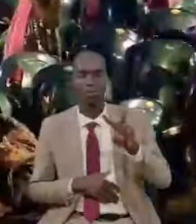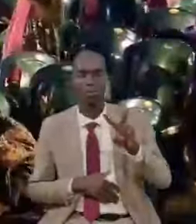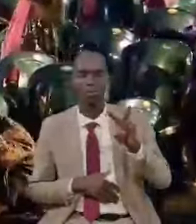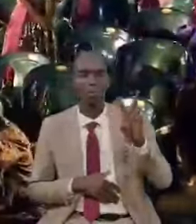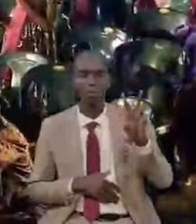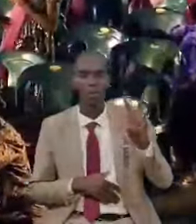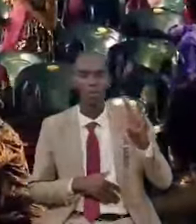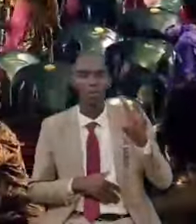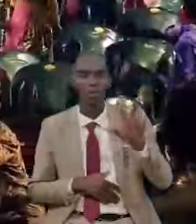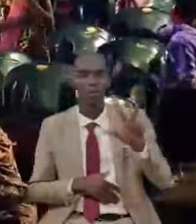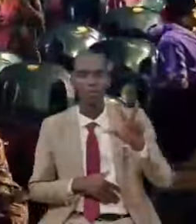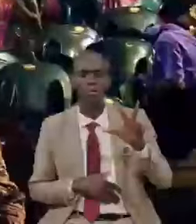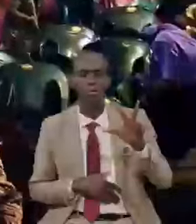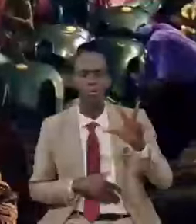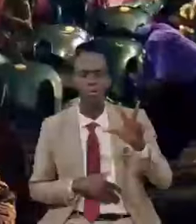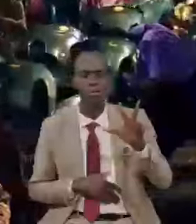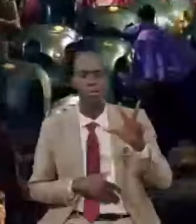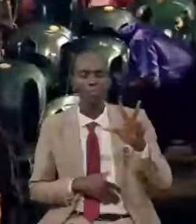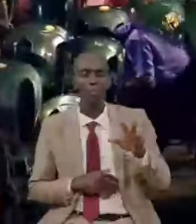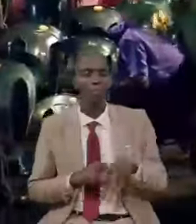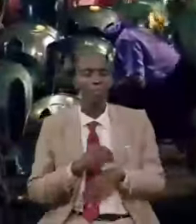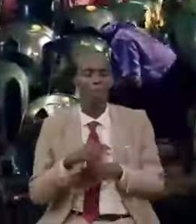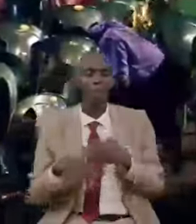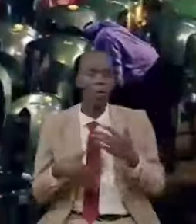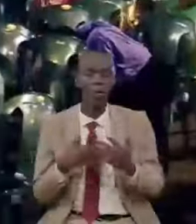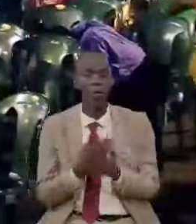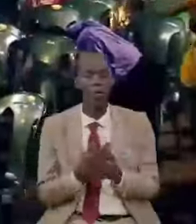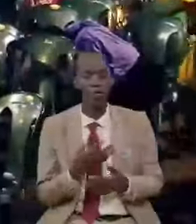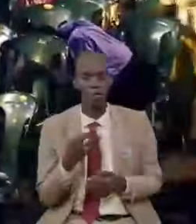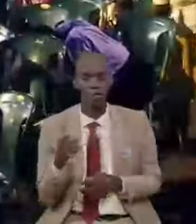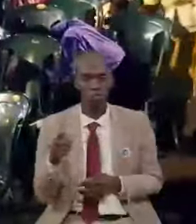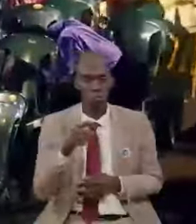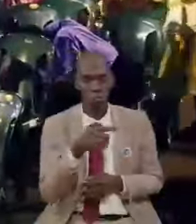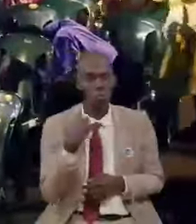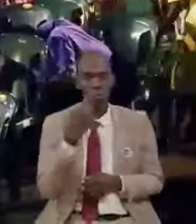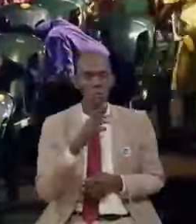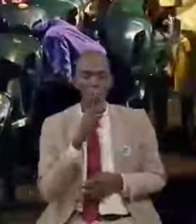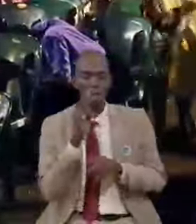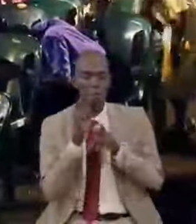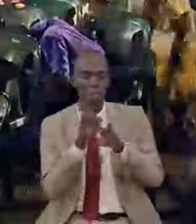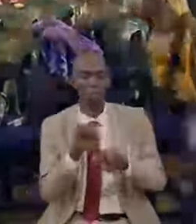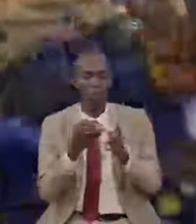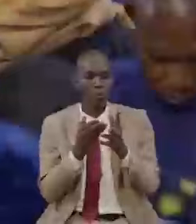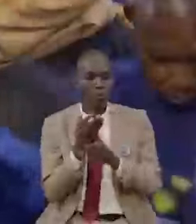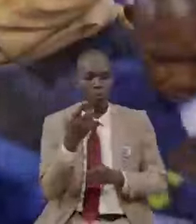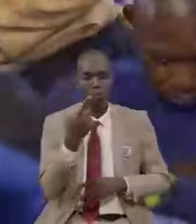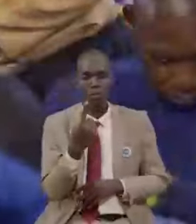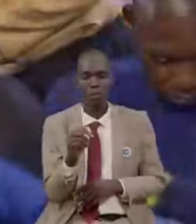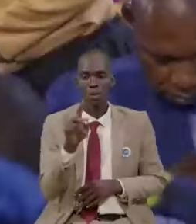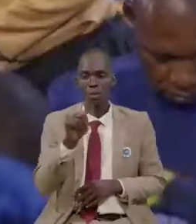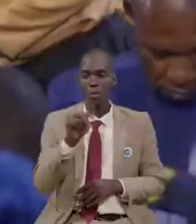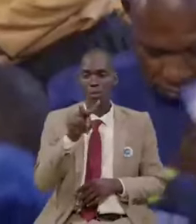+234 915 444 9263. All the people that listened over the radio, watched on television,